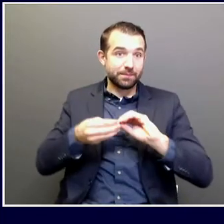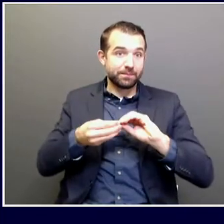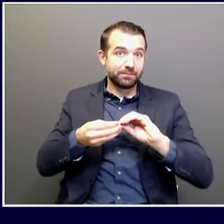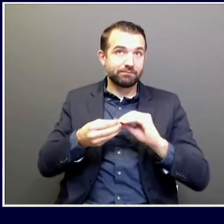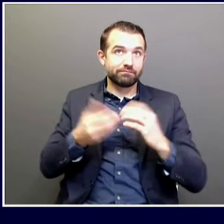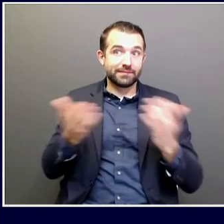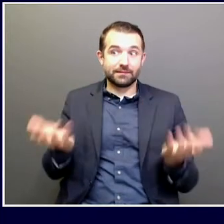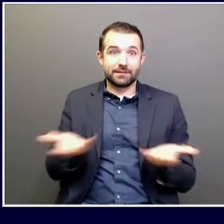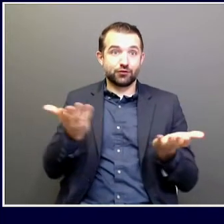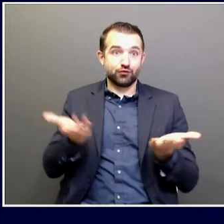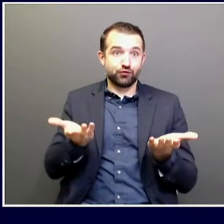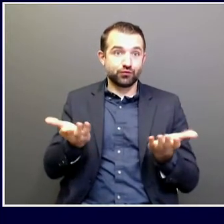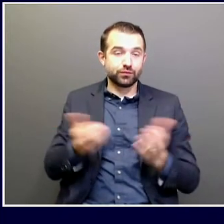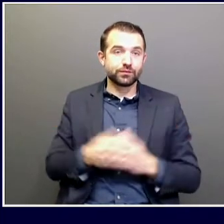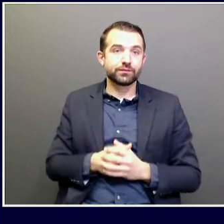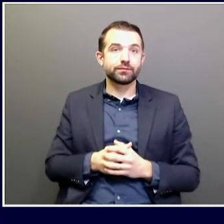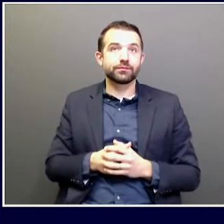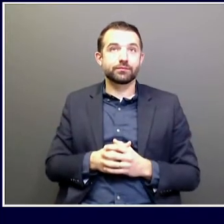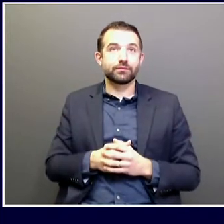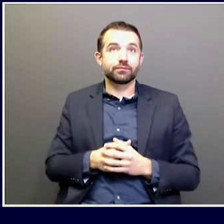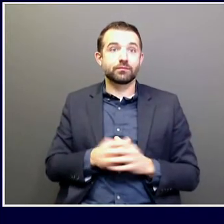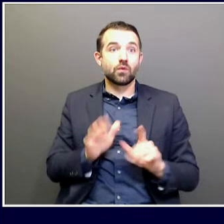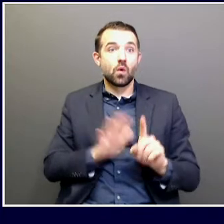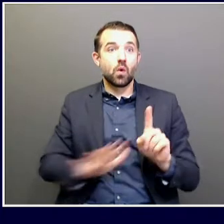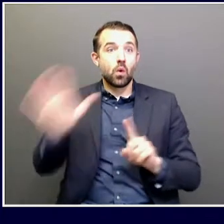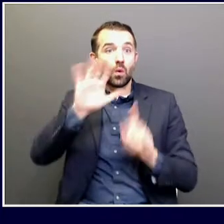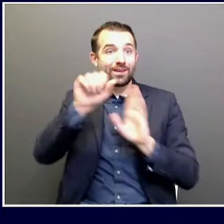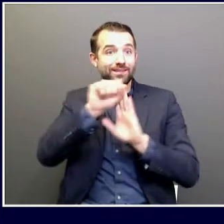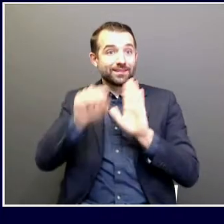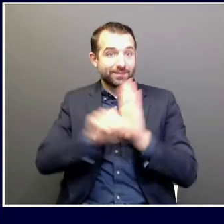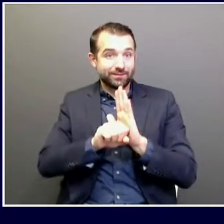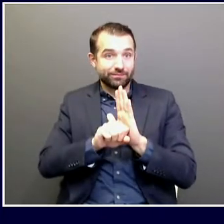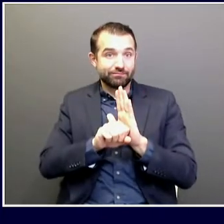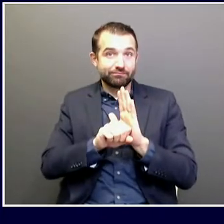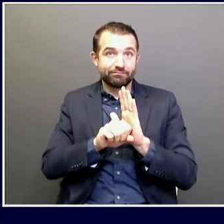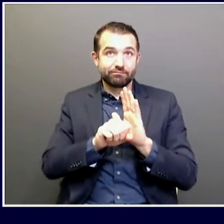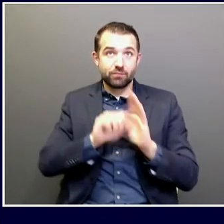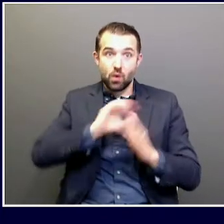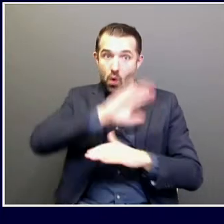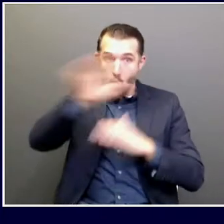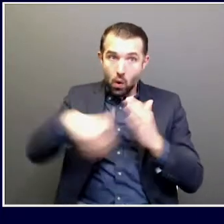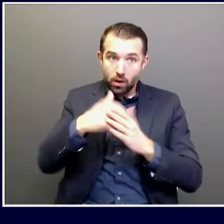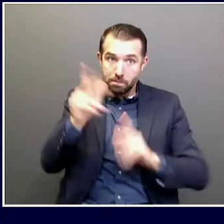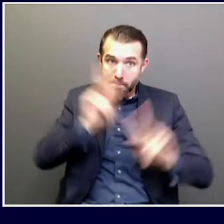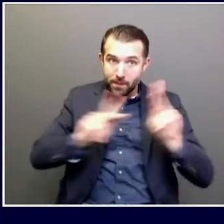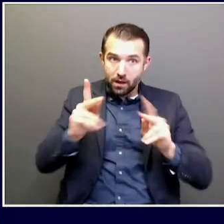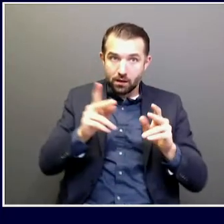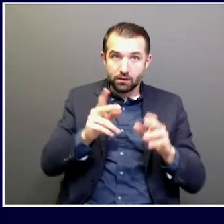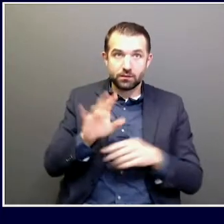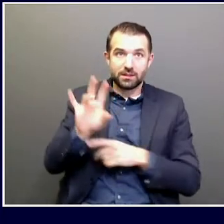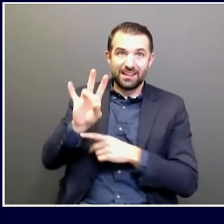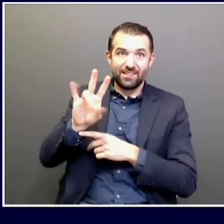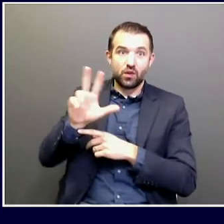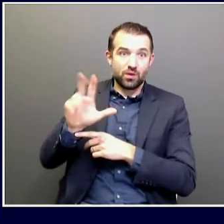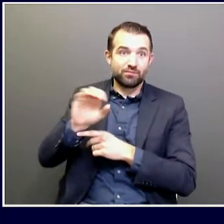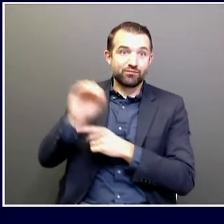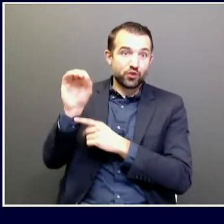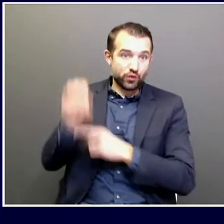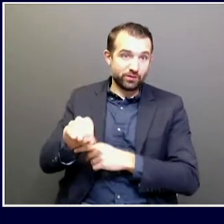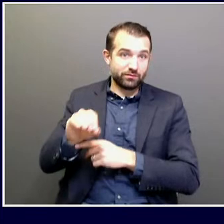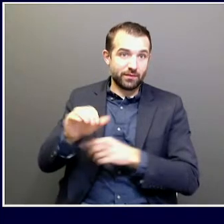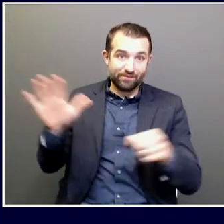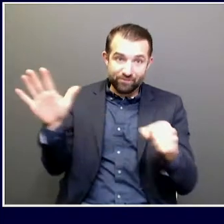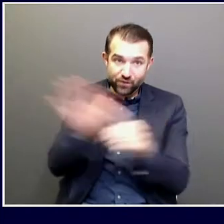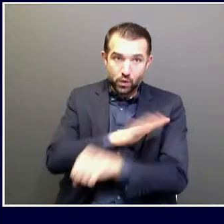out of every single person in the state, 73% are fully vaccinated, and 83%